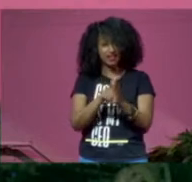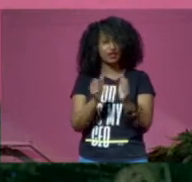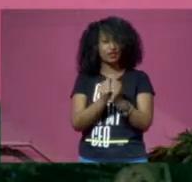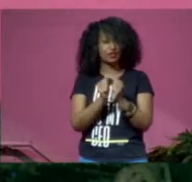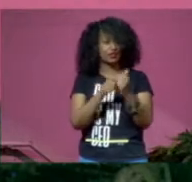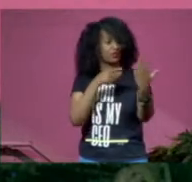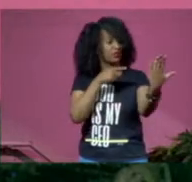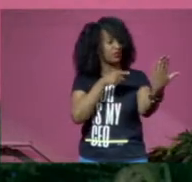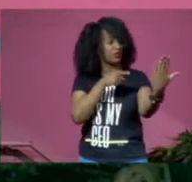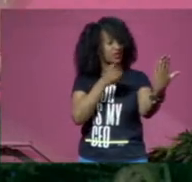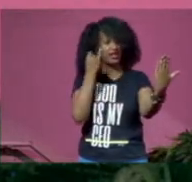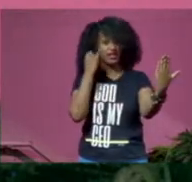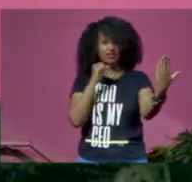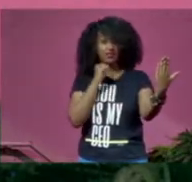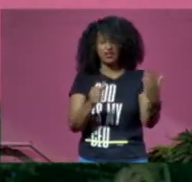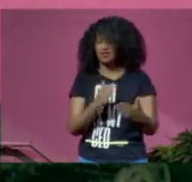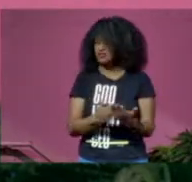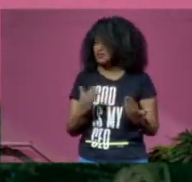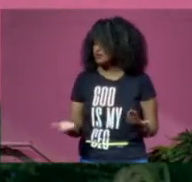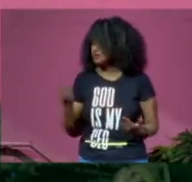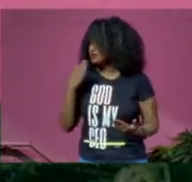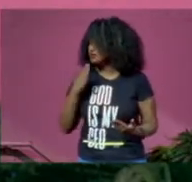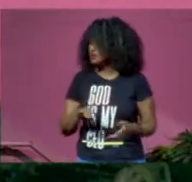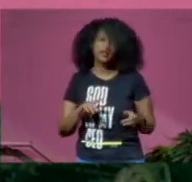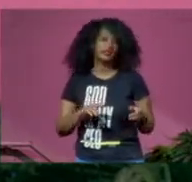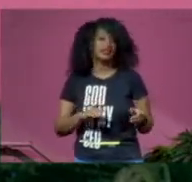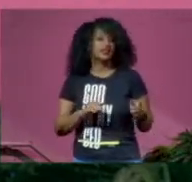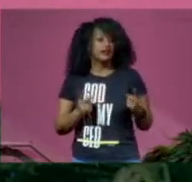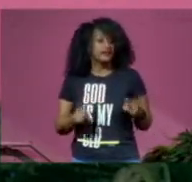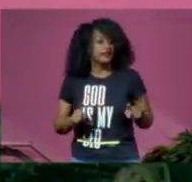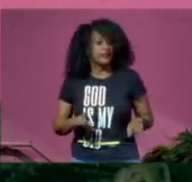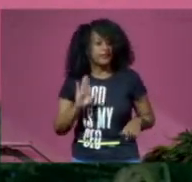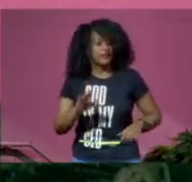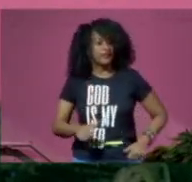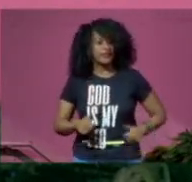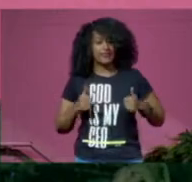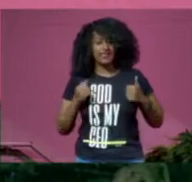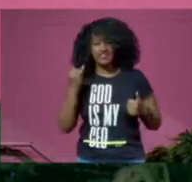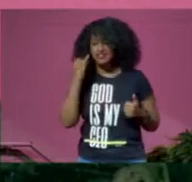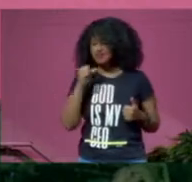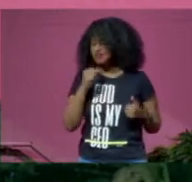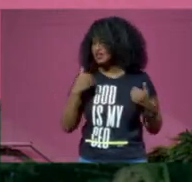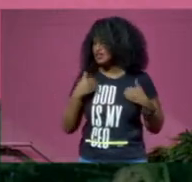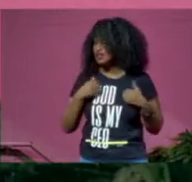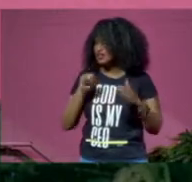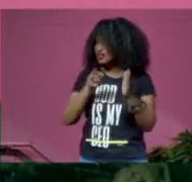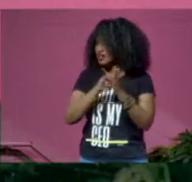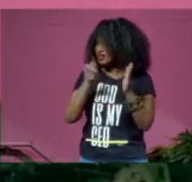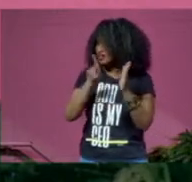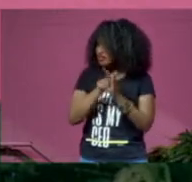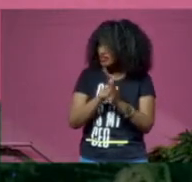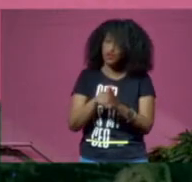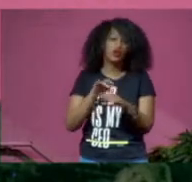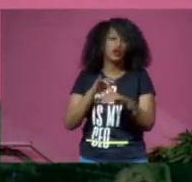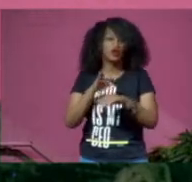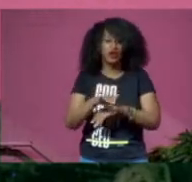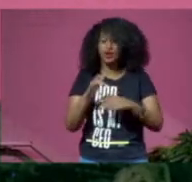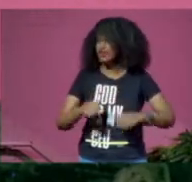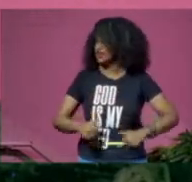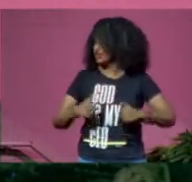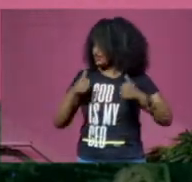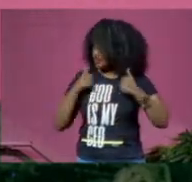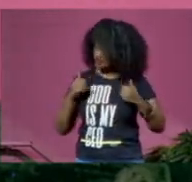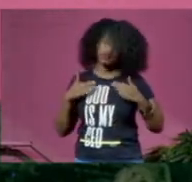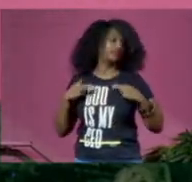bad happens. It's crucial because without that identification, then the child, according to Lacan, grows into a human being, watch